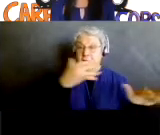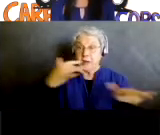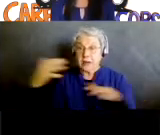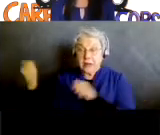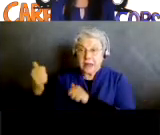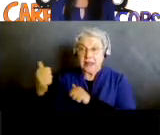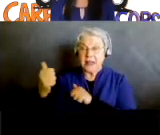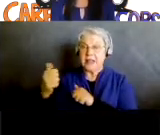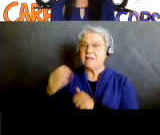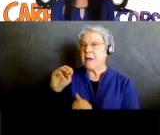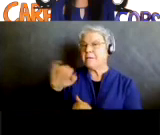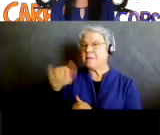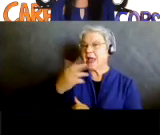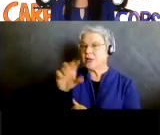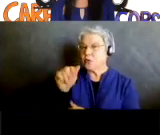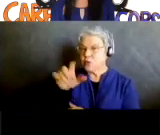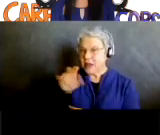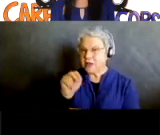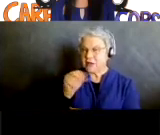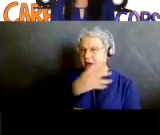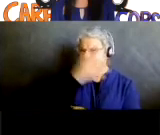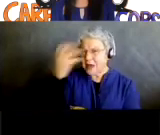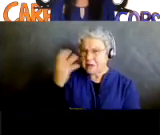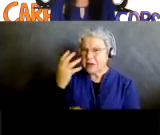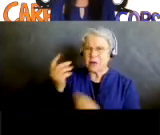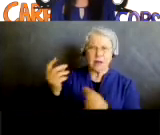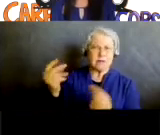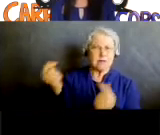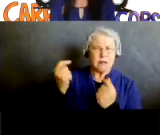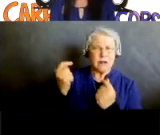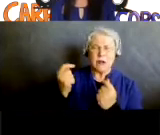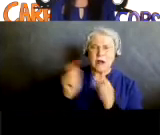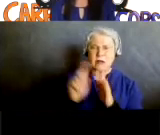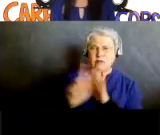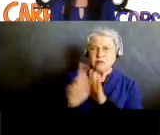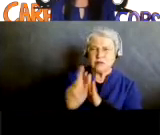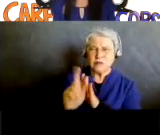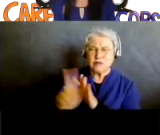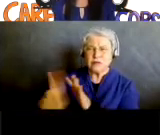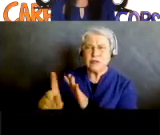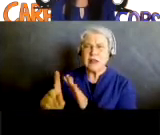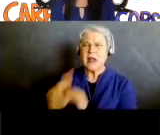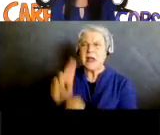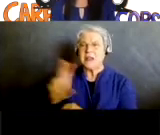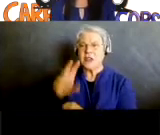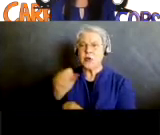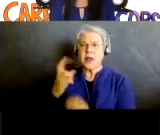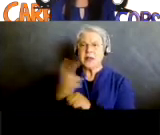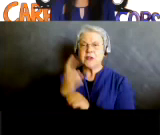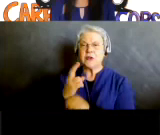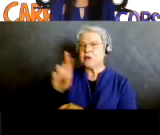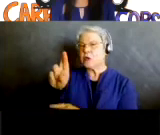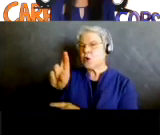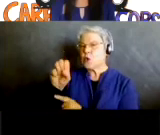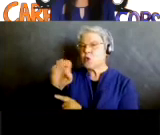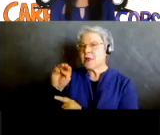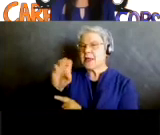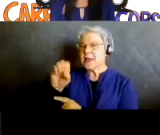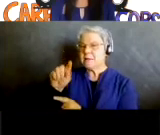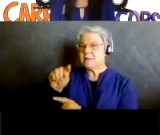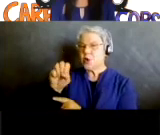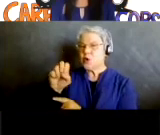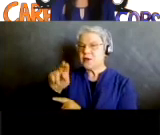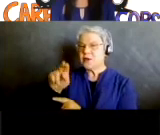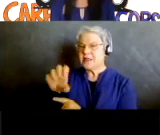coup d'etat against Jean-Bertrand Aristide, the US deployed the tactic of remoteness to deny